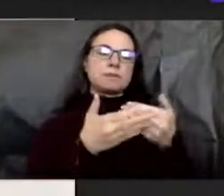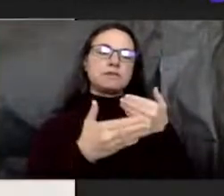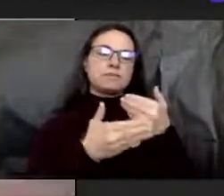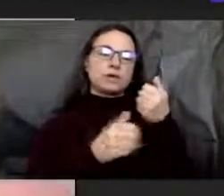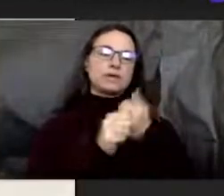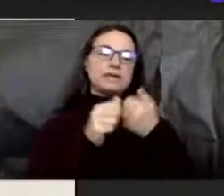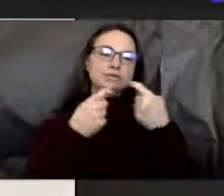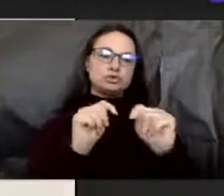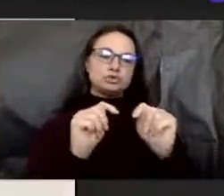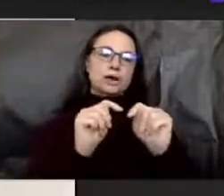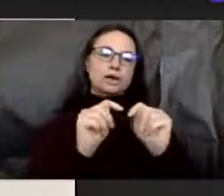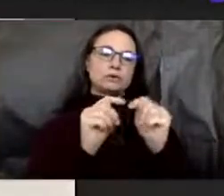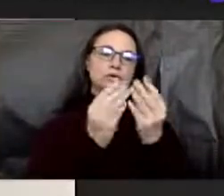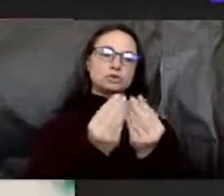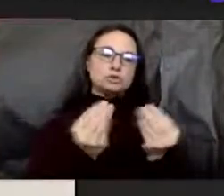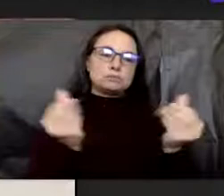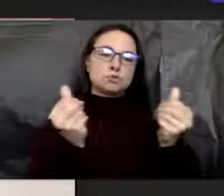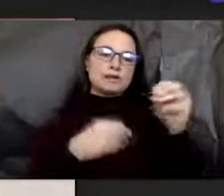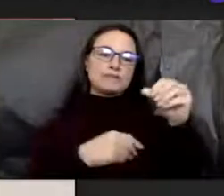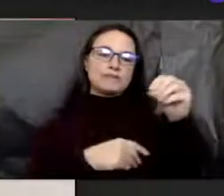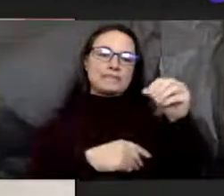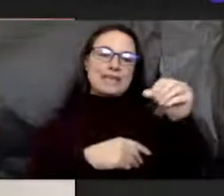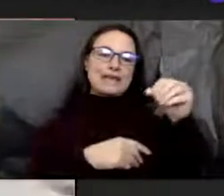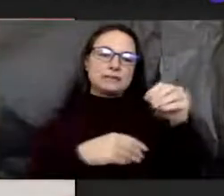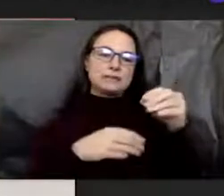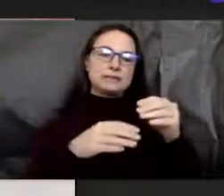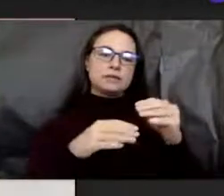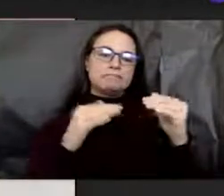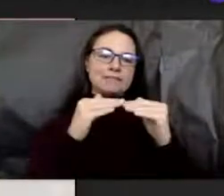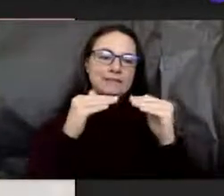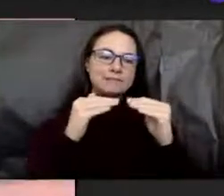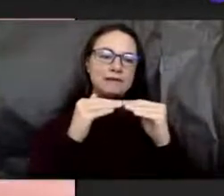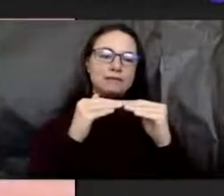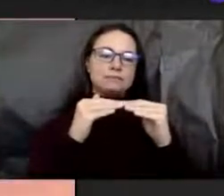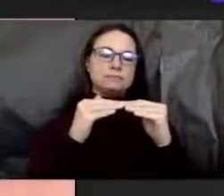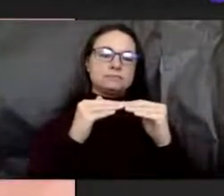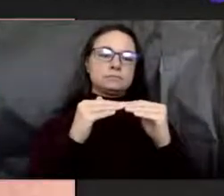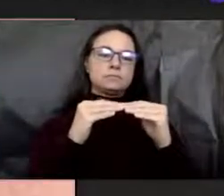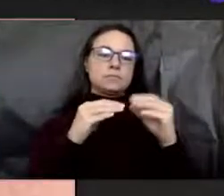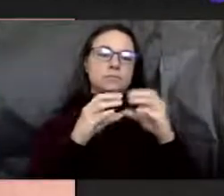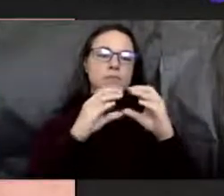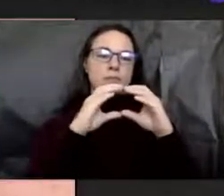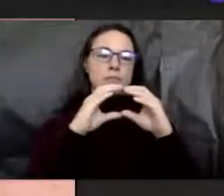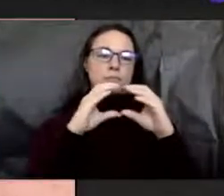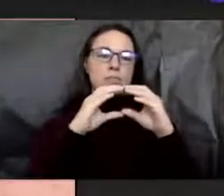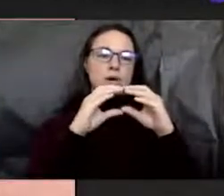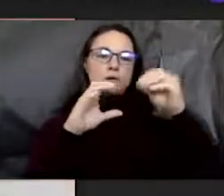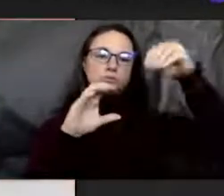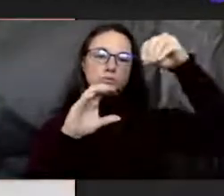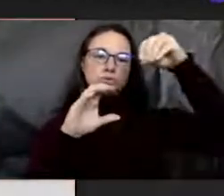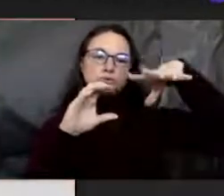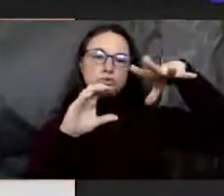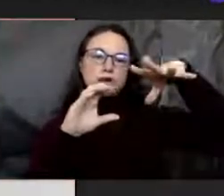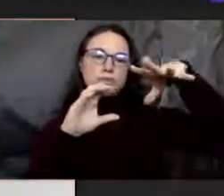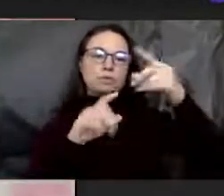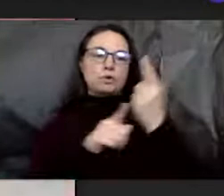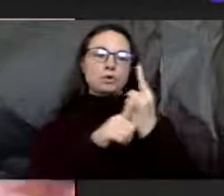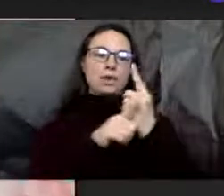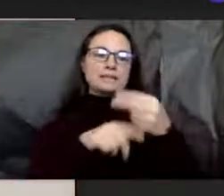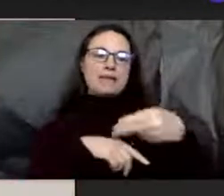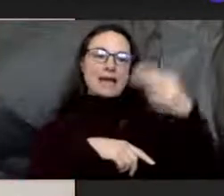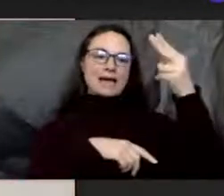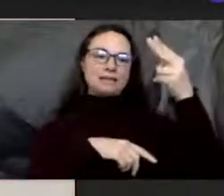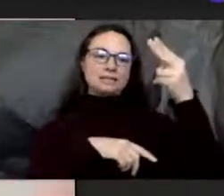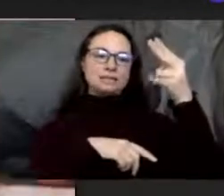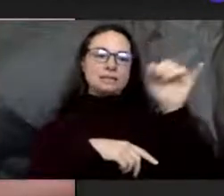you smooth the sand out so that it's even, and you'll drop the ball for each trial from the correct height, drop it the same